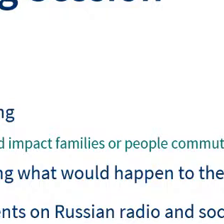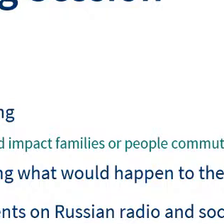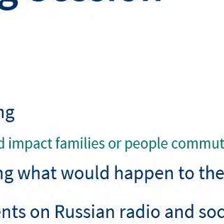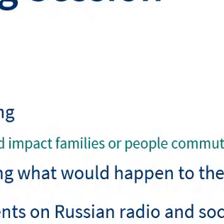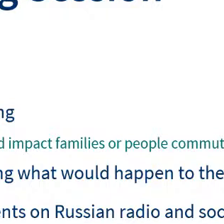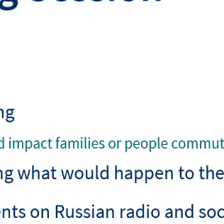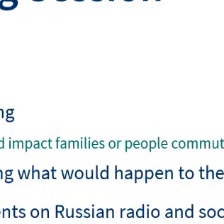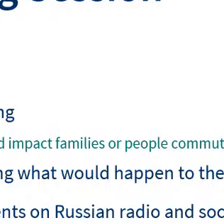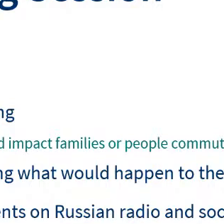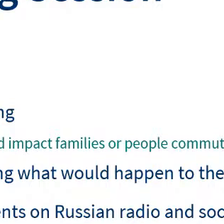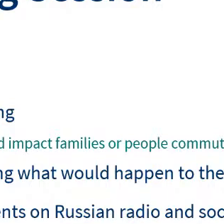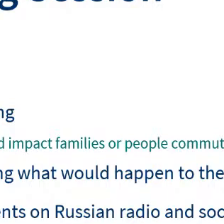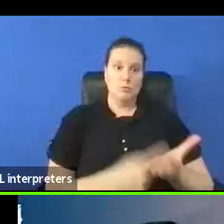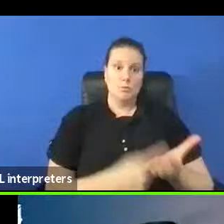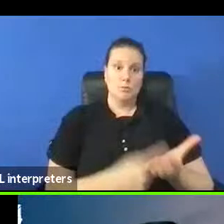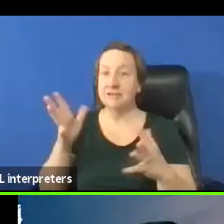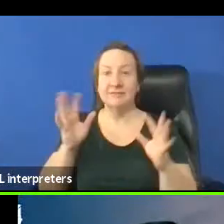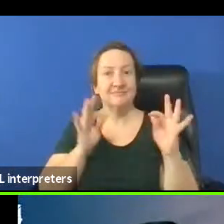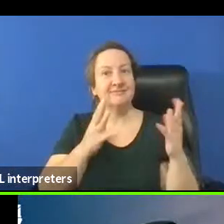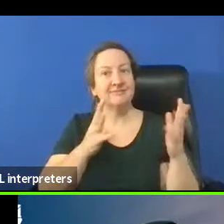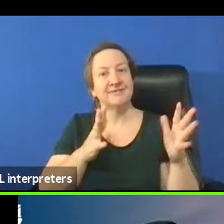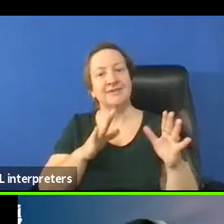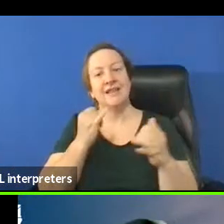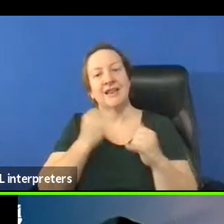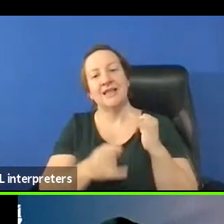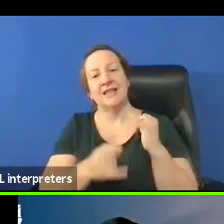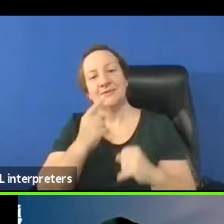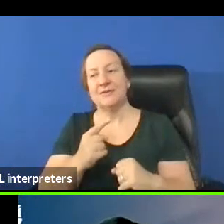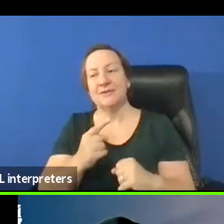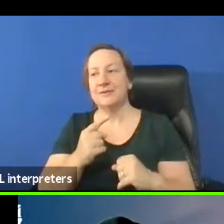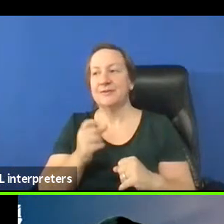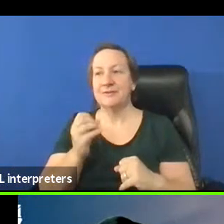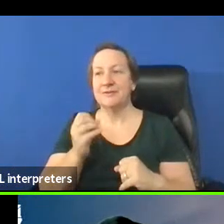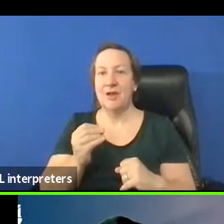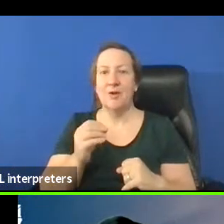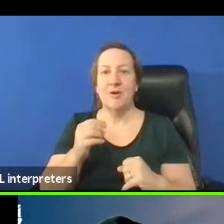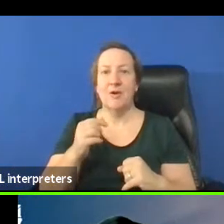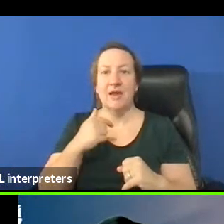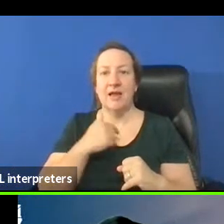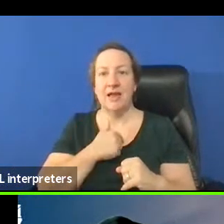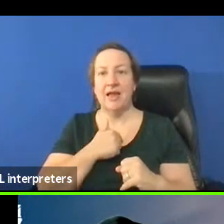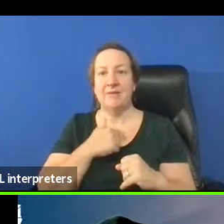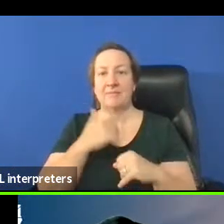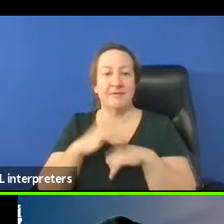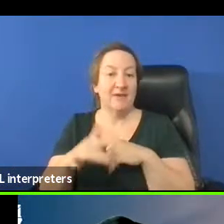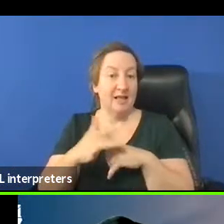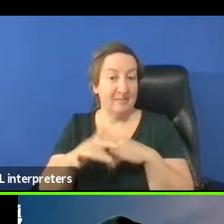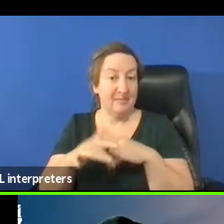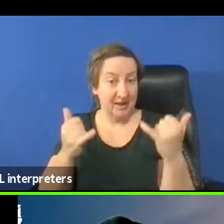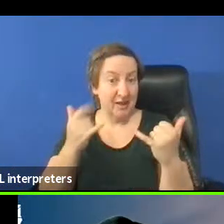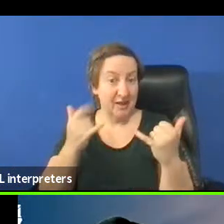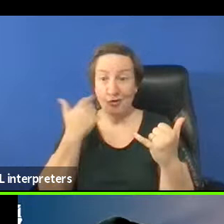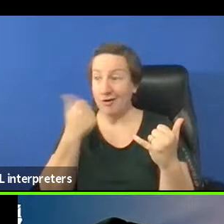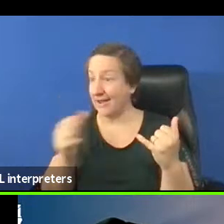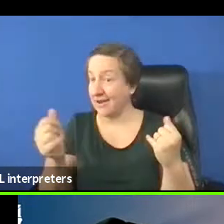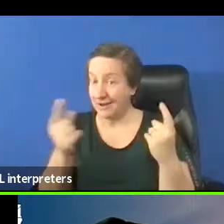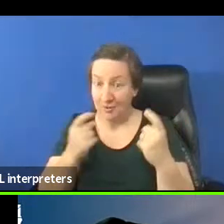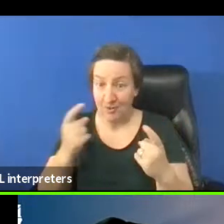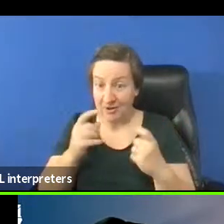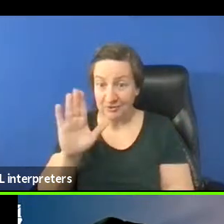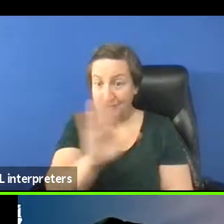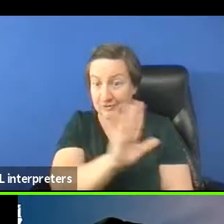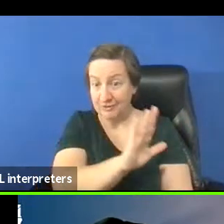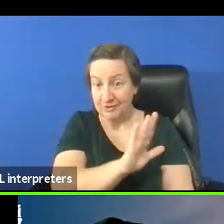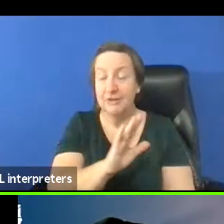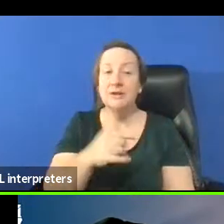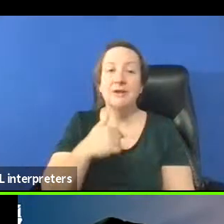And I think that's actually it. Yep, that was the last one. So I am available for any questions that you may have. I